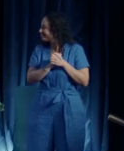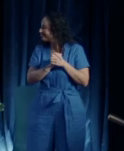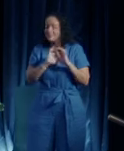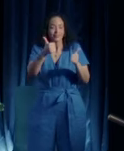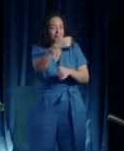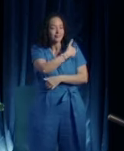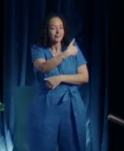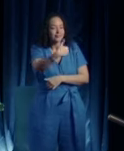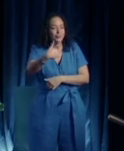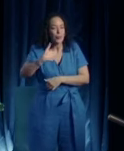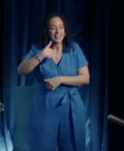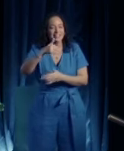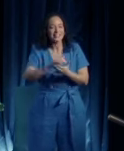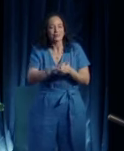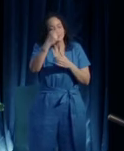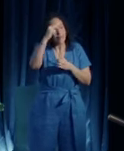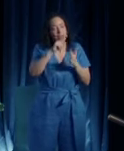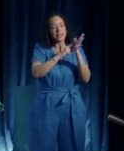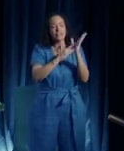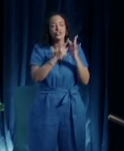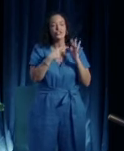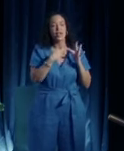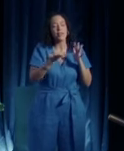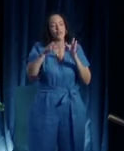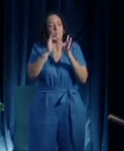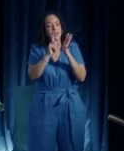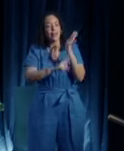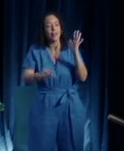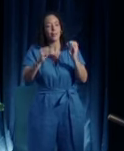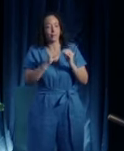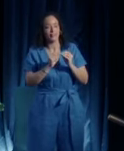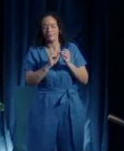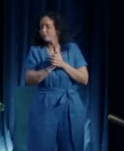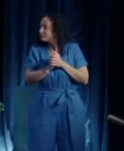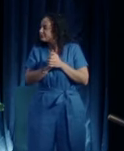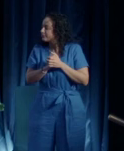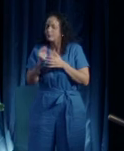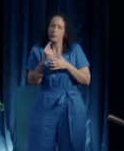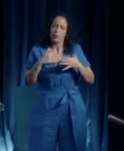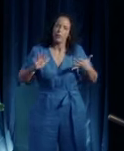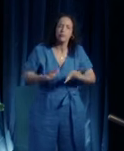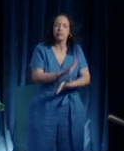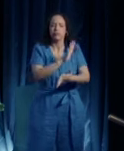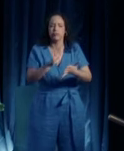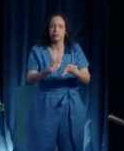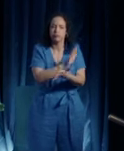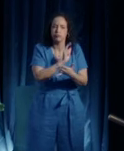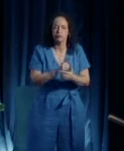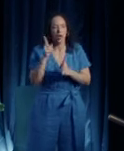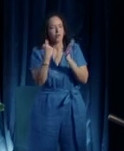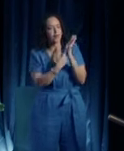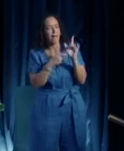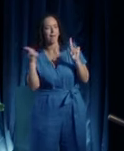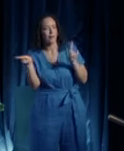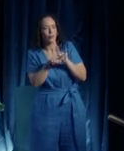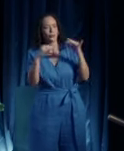Good morning. I'm Jamie McCall from PLB, and we're delighted that Rebecca and the HistFest team have invited